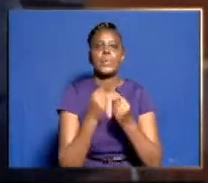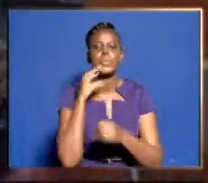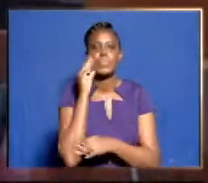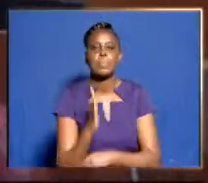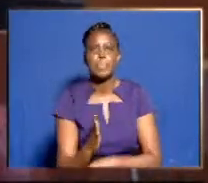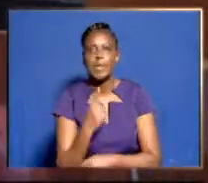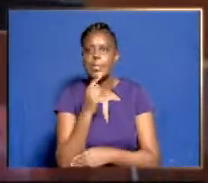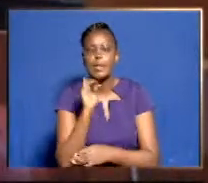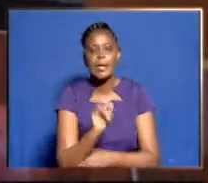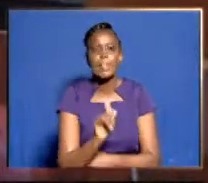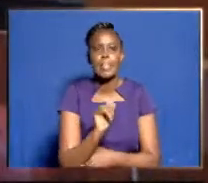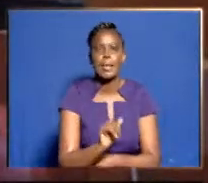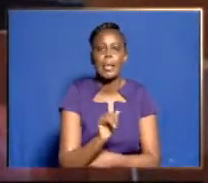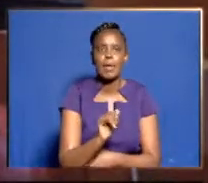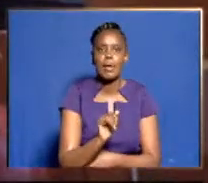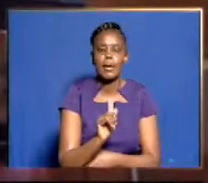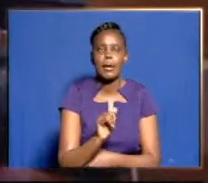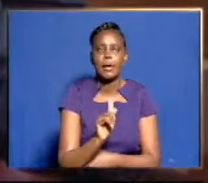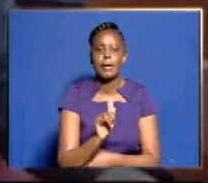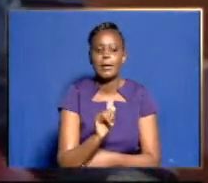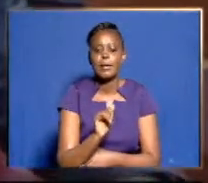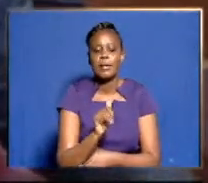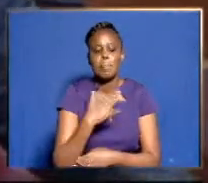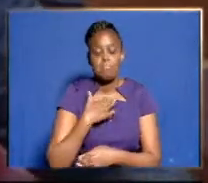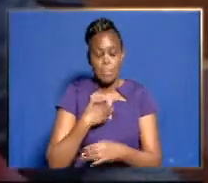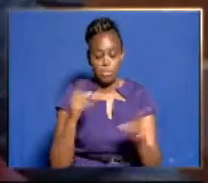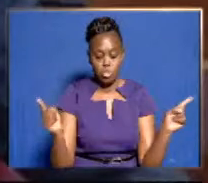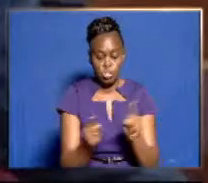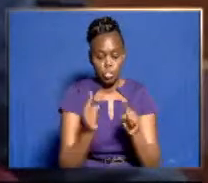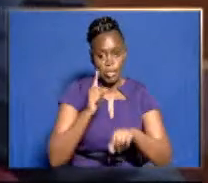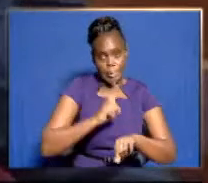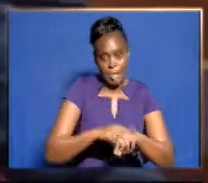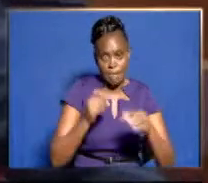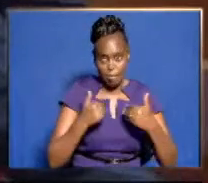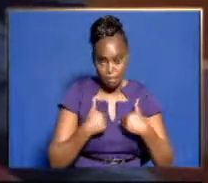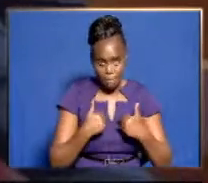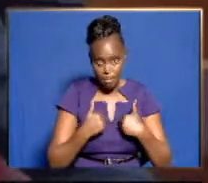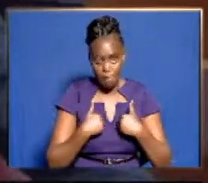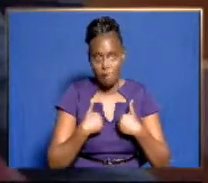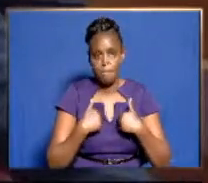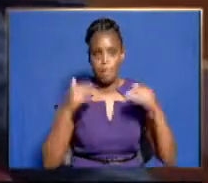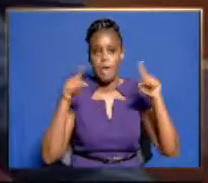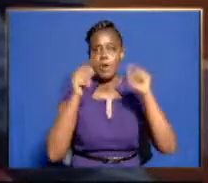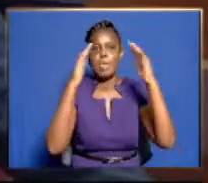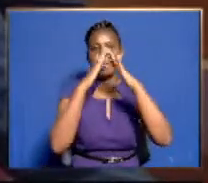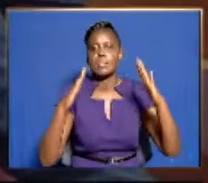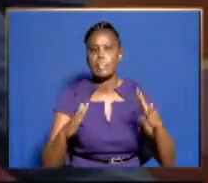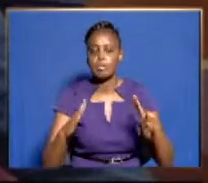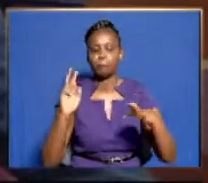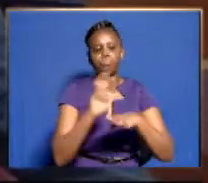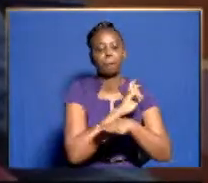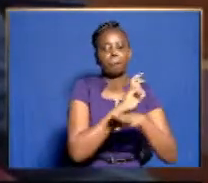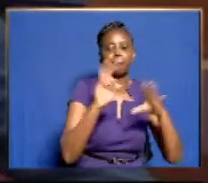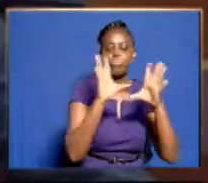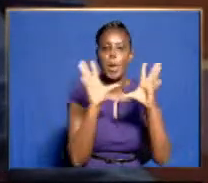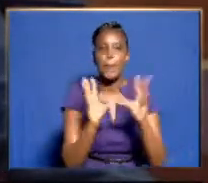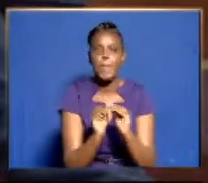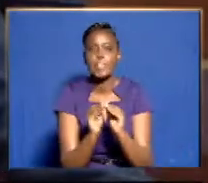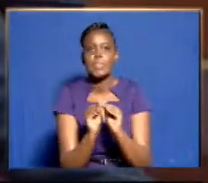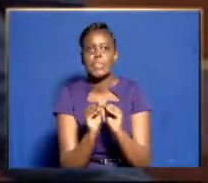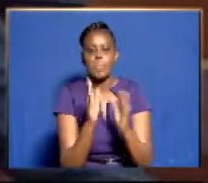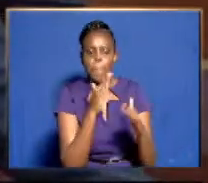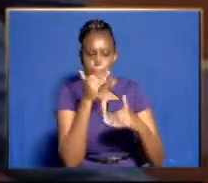as I'm saying is, really because I can see now I'm running short of time, Mr. Speaker, we really need as a House to monitor this budget-making